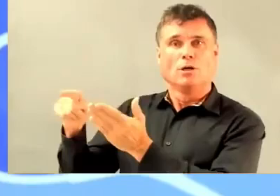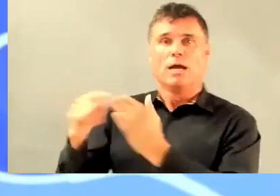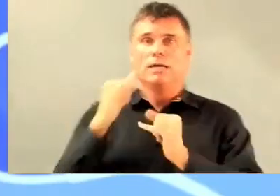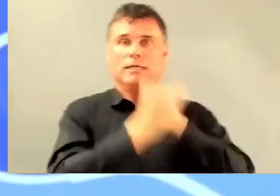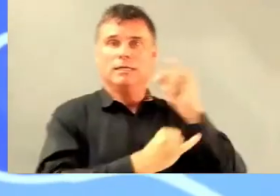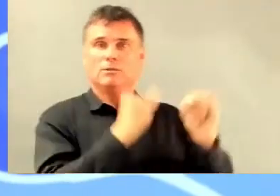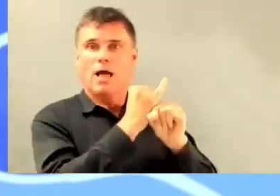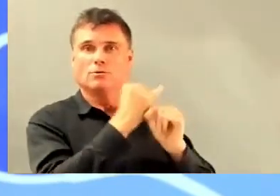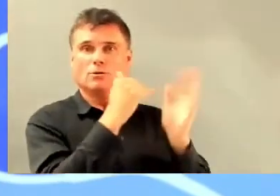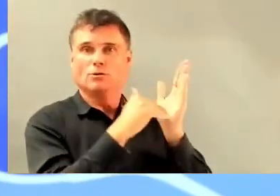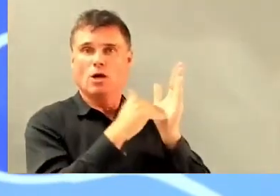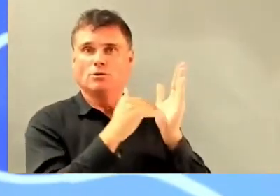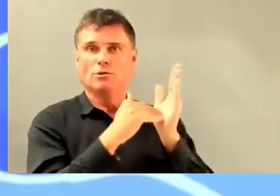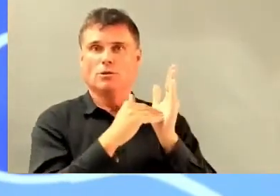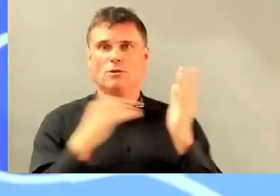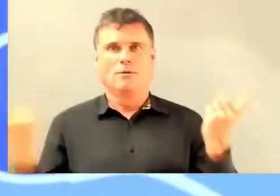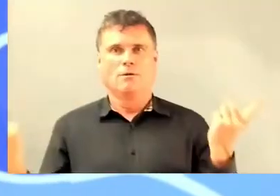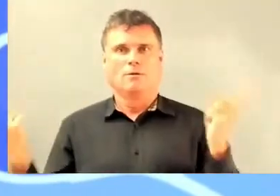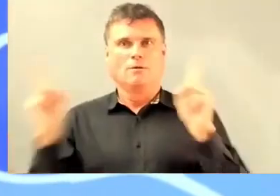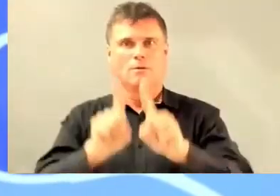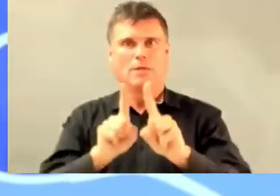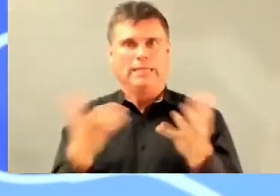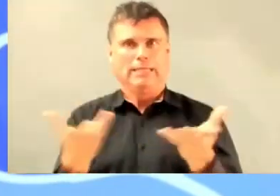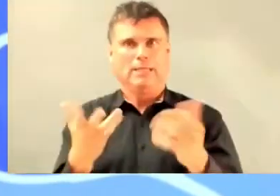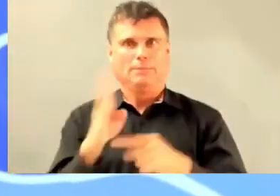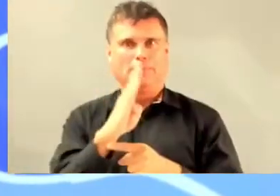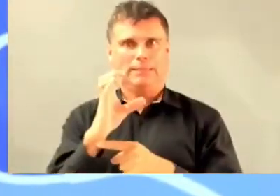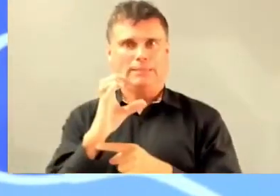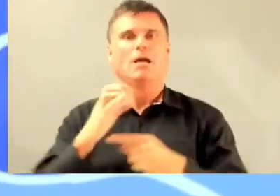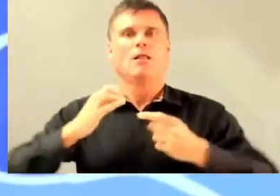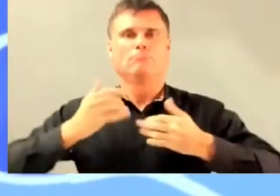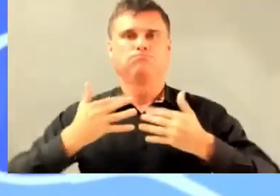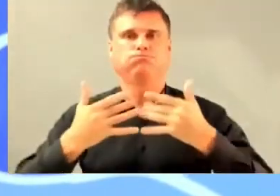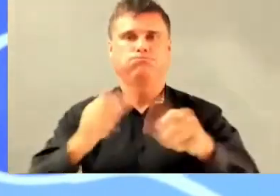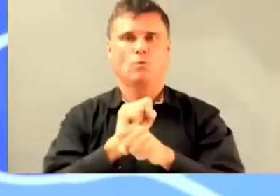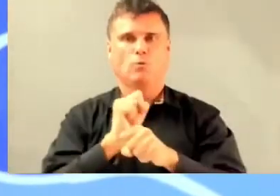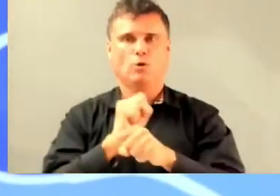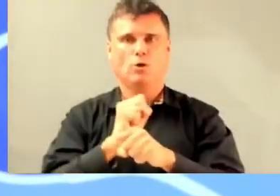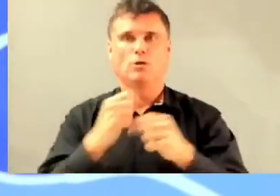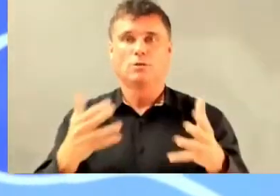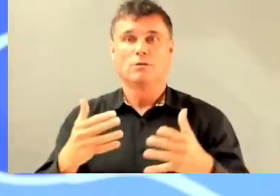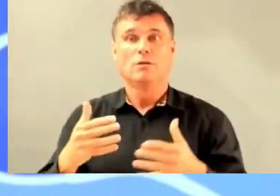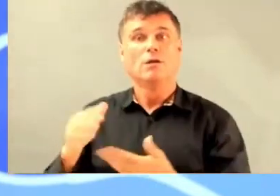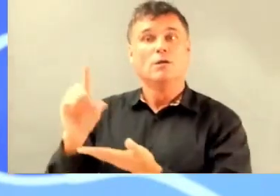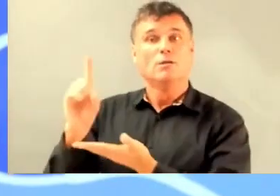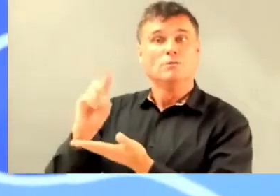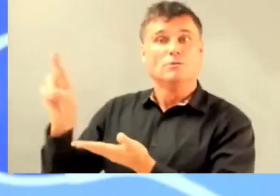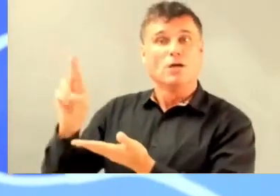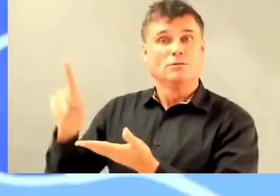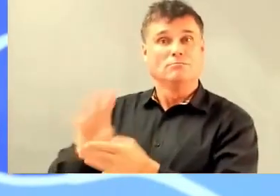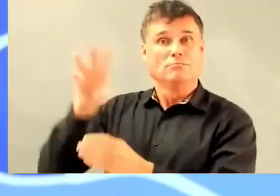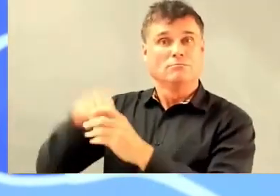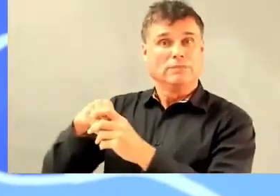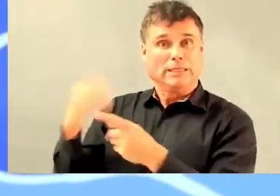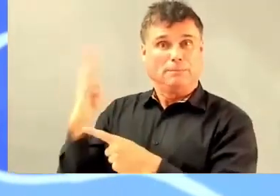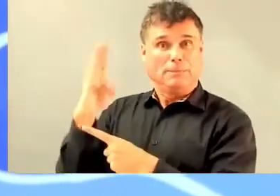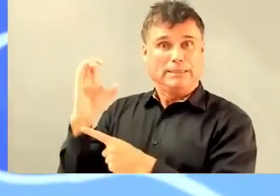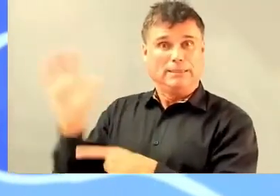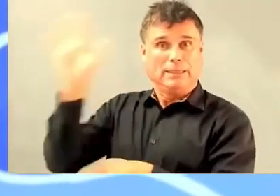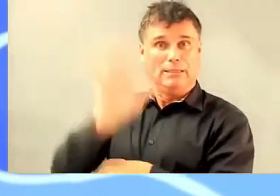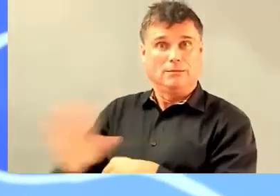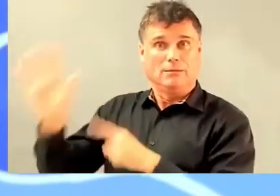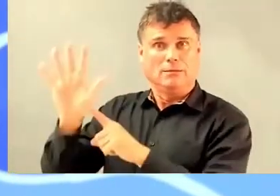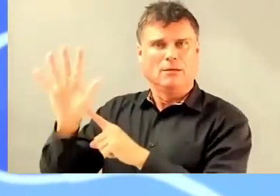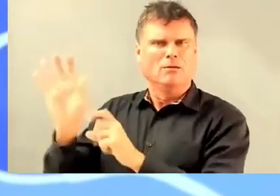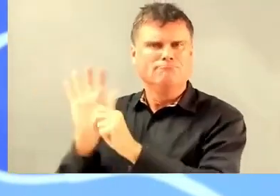Columbia and practice. This is something that Doctors of BC has long advocated for. We are all well aware of the